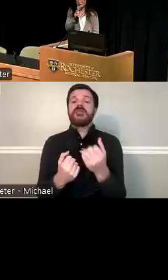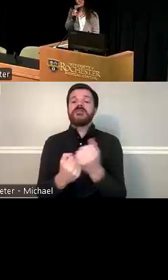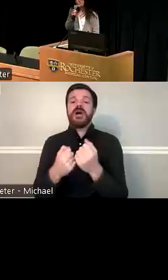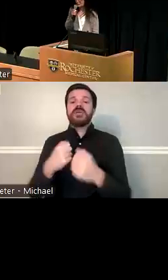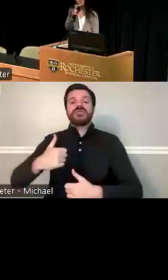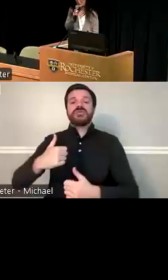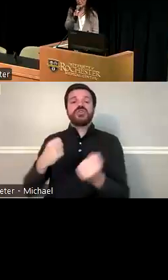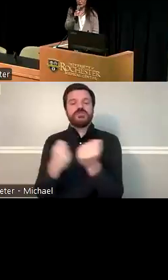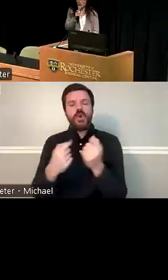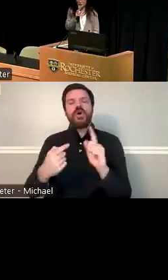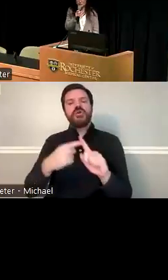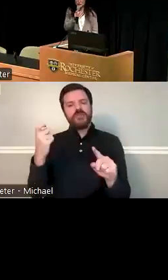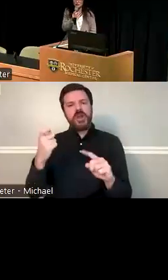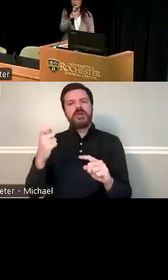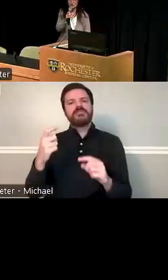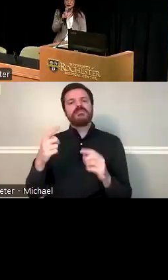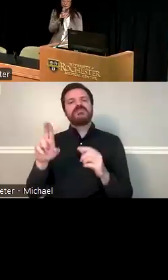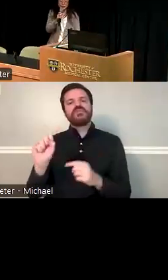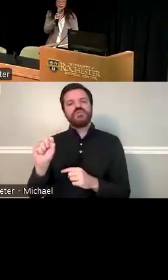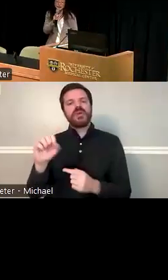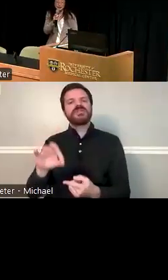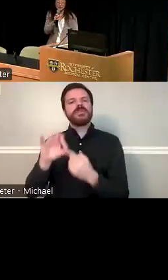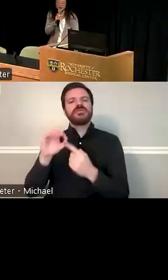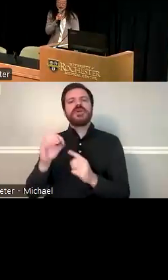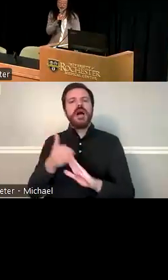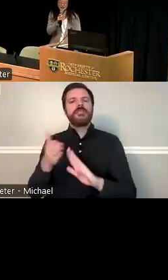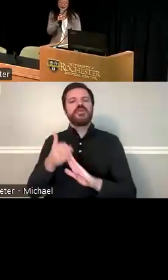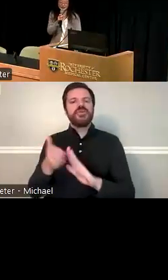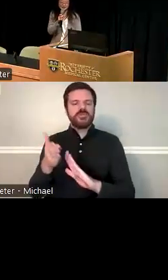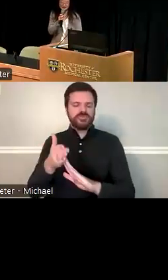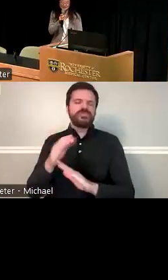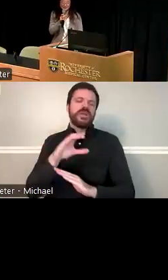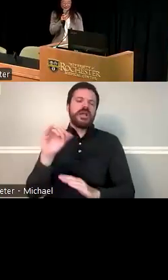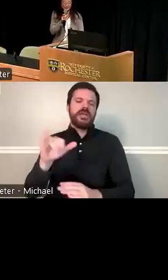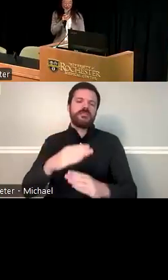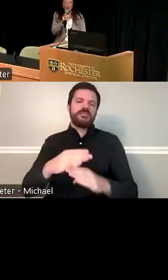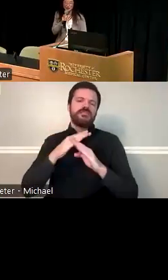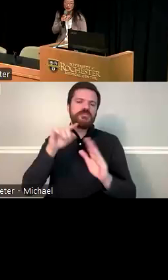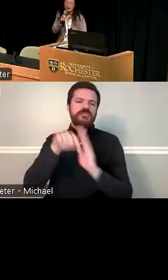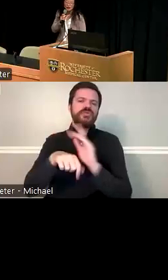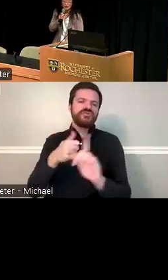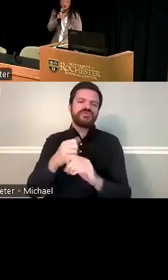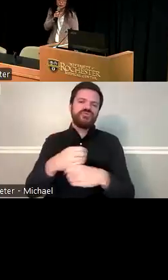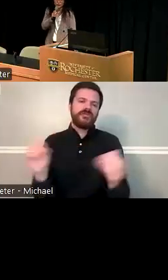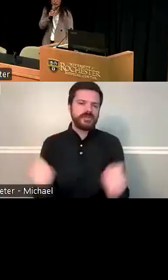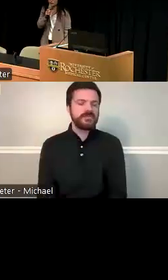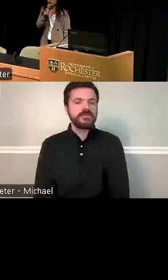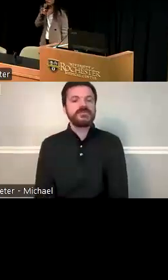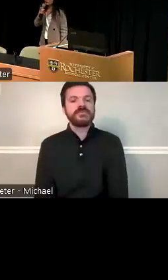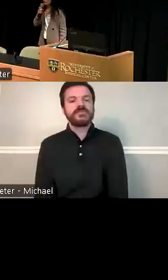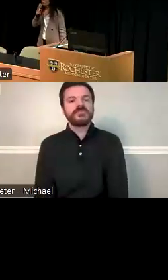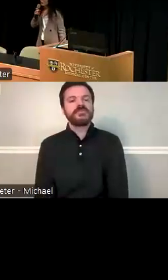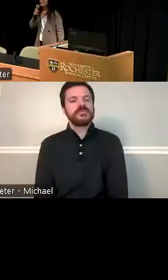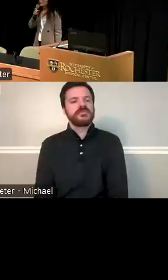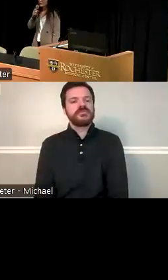States Special Operational Command or the Defense Suicide Prevention Office. So we all